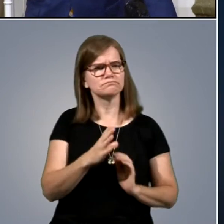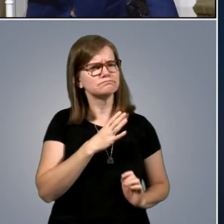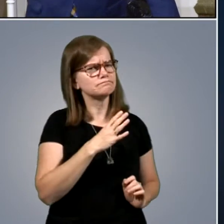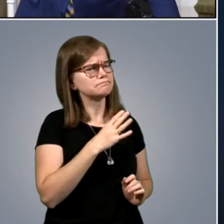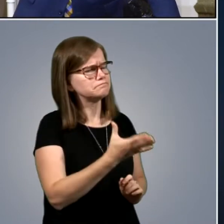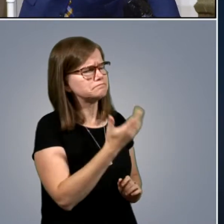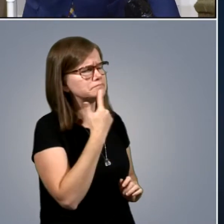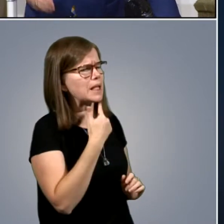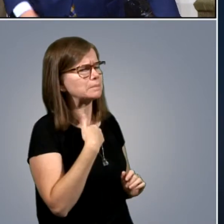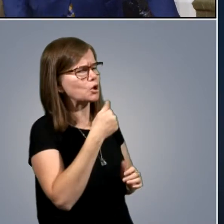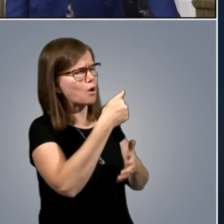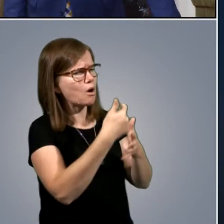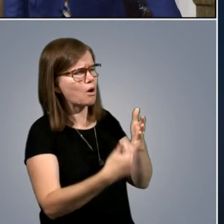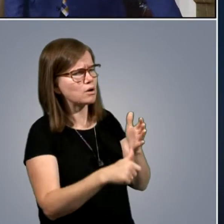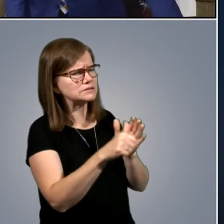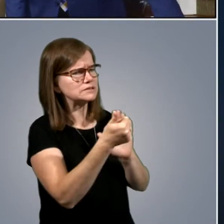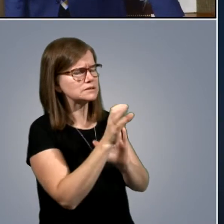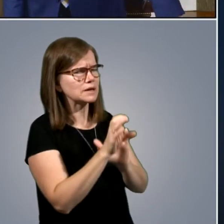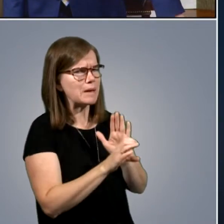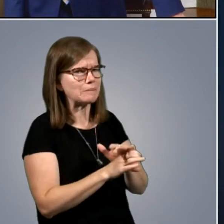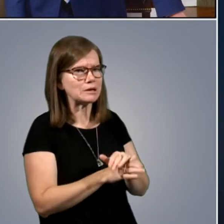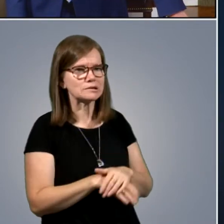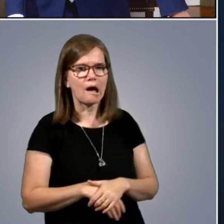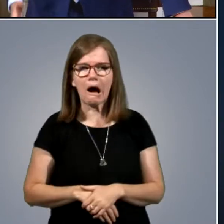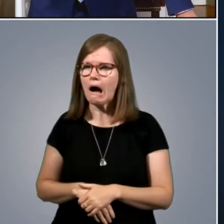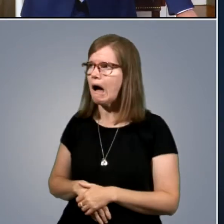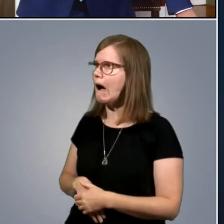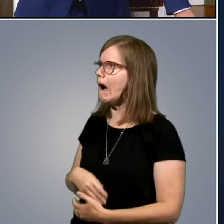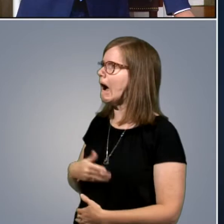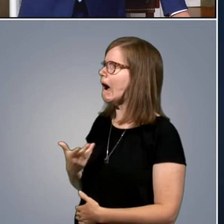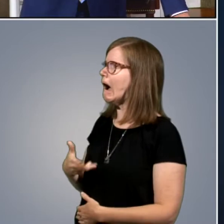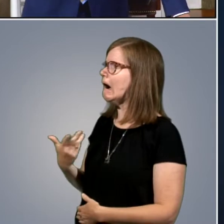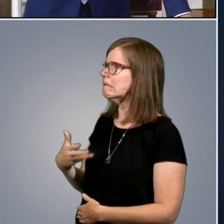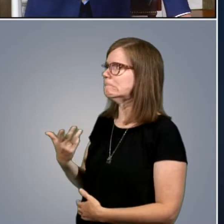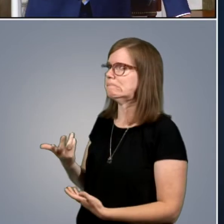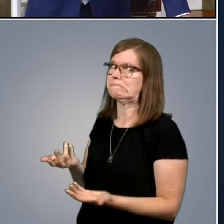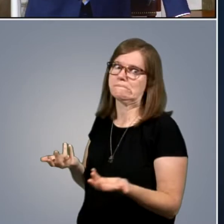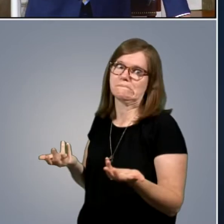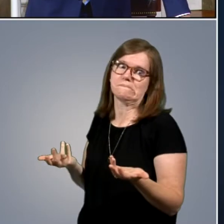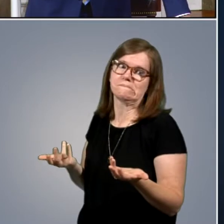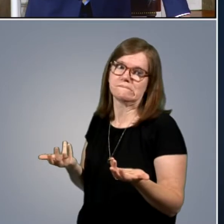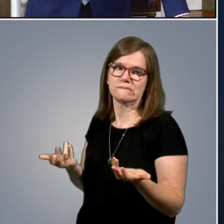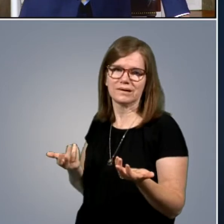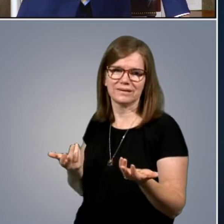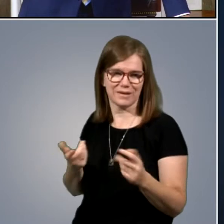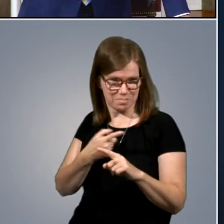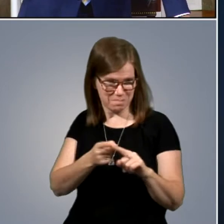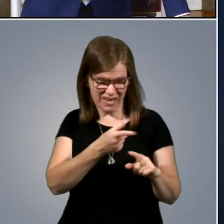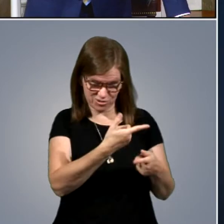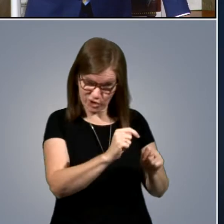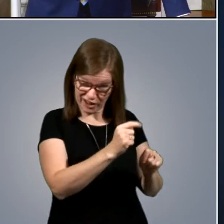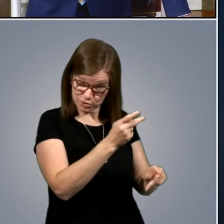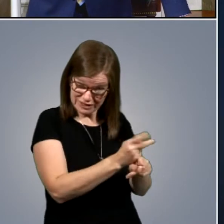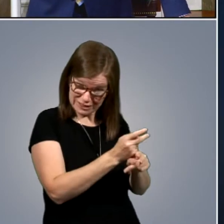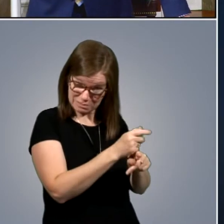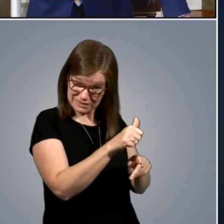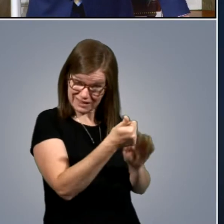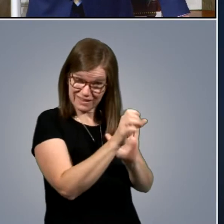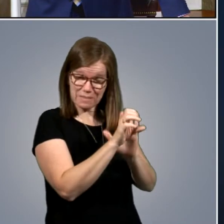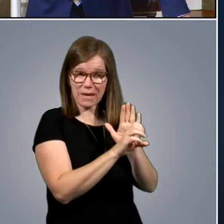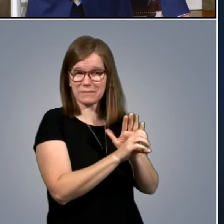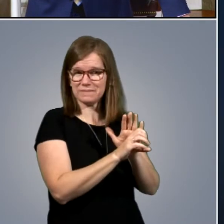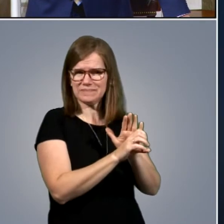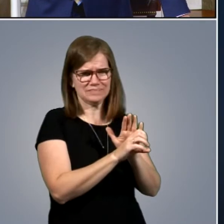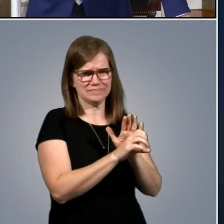all of them. I say, well, name all of them. They don't even know them. And they're trying to keep them. But those Ten Commandments show me that I'm in trouble